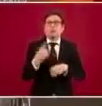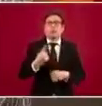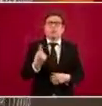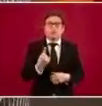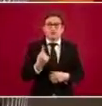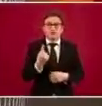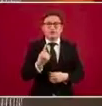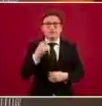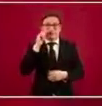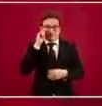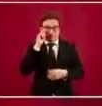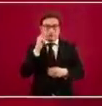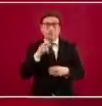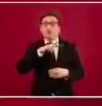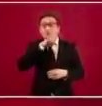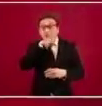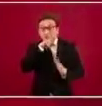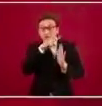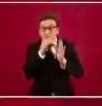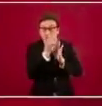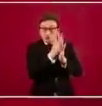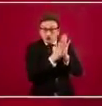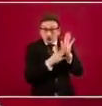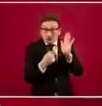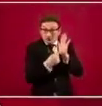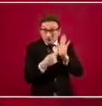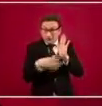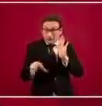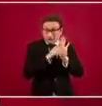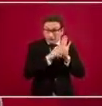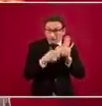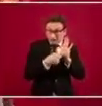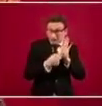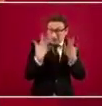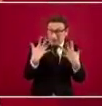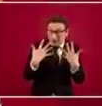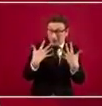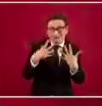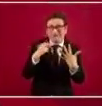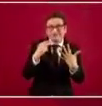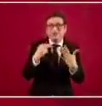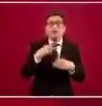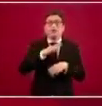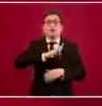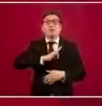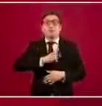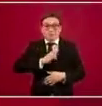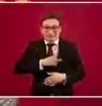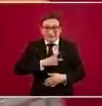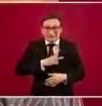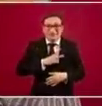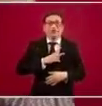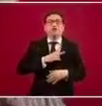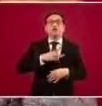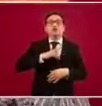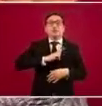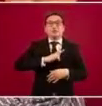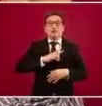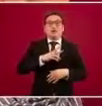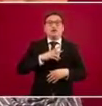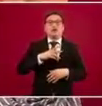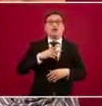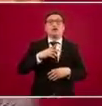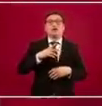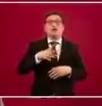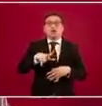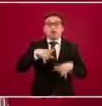has no use when we're talking protection whatsoever, because the virus does not enter through the hands.